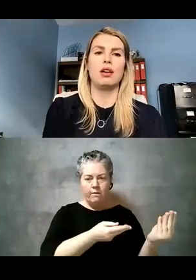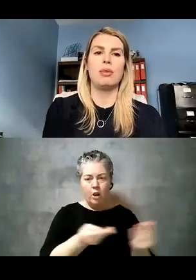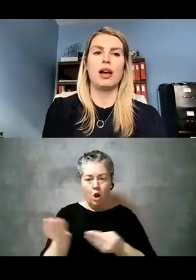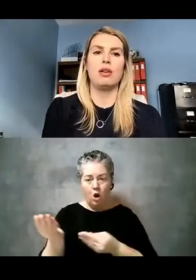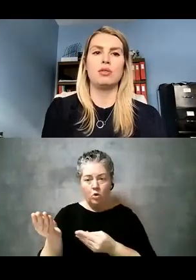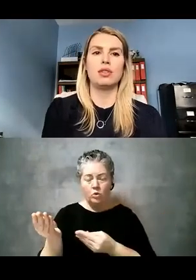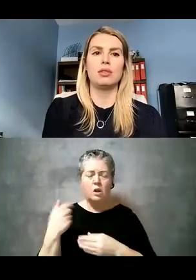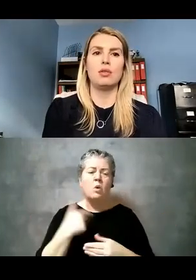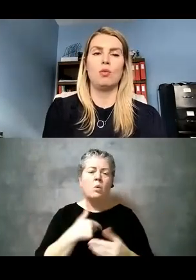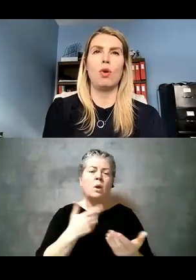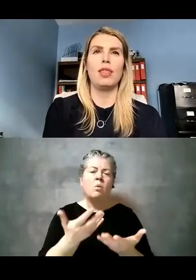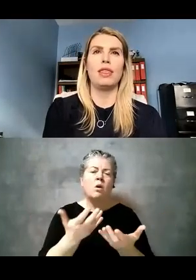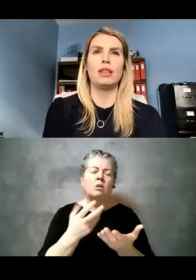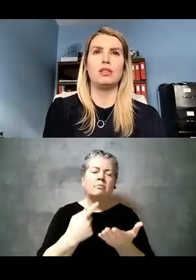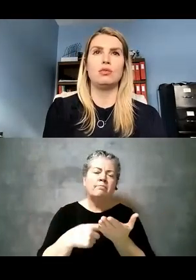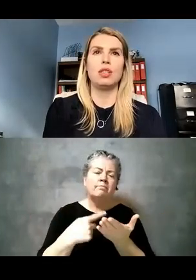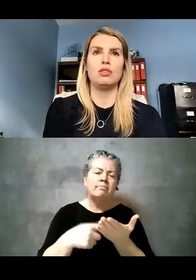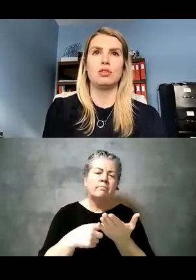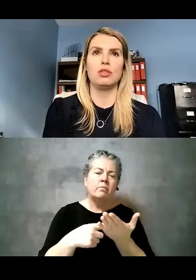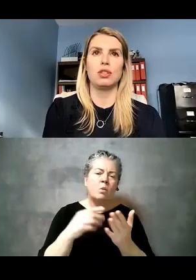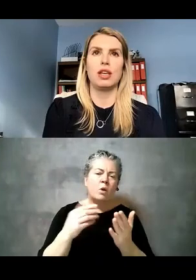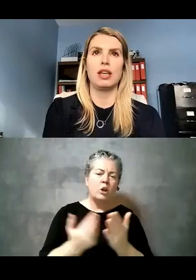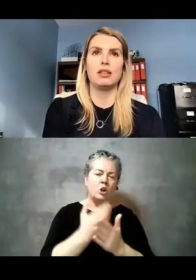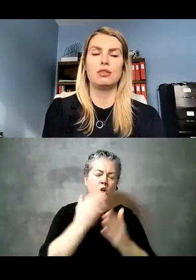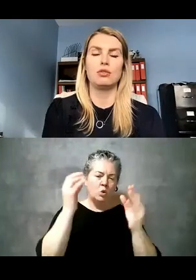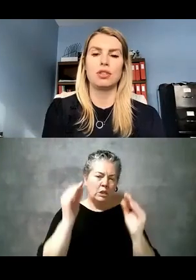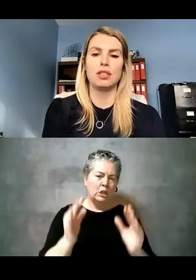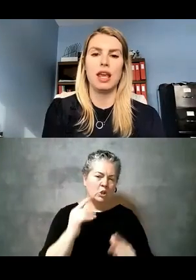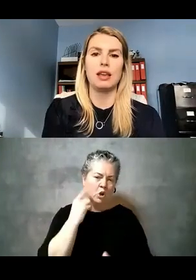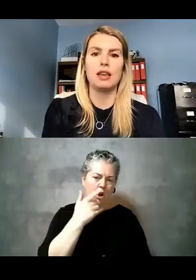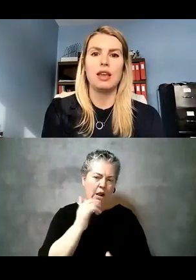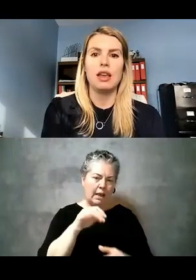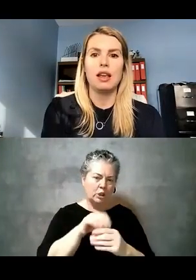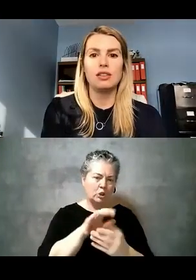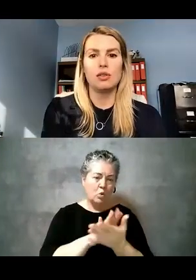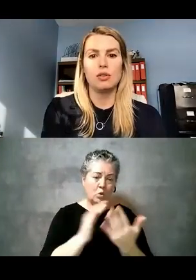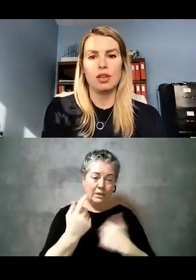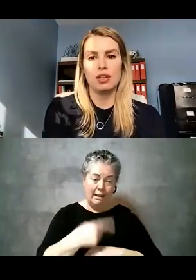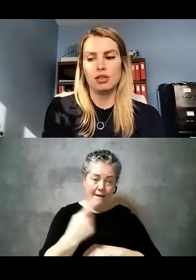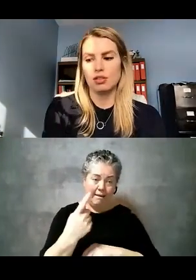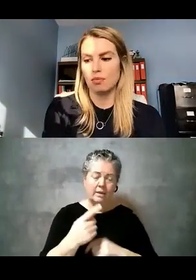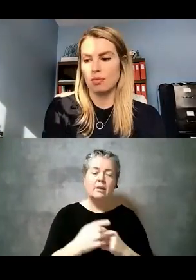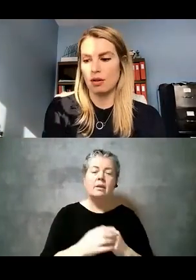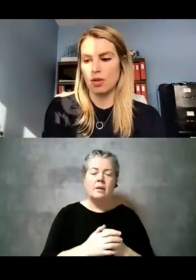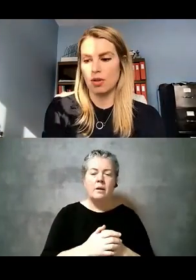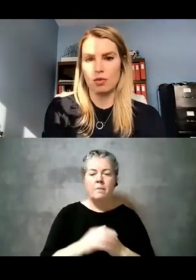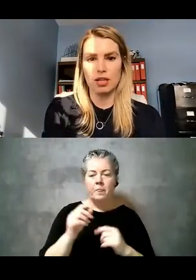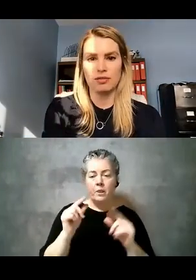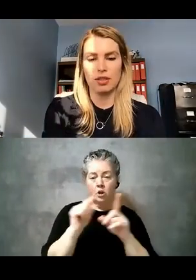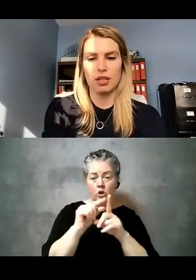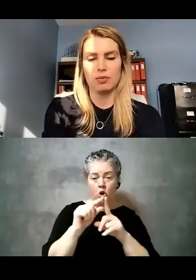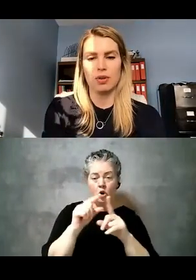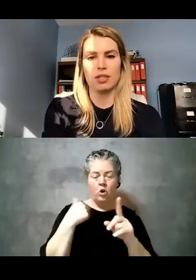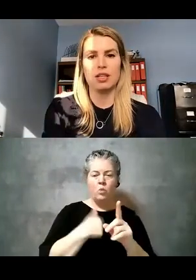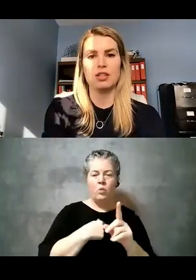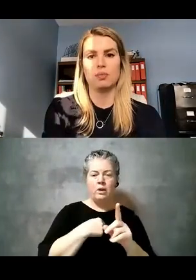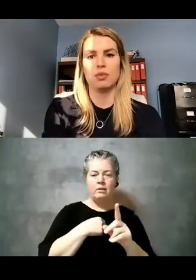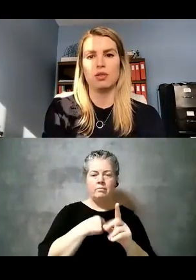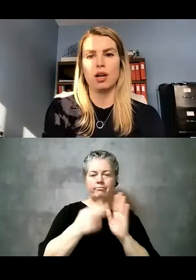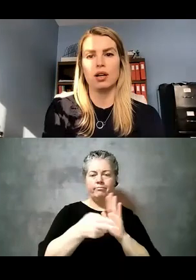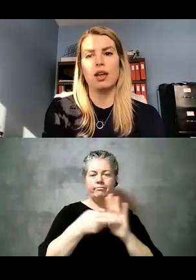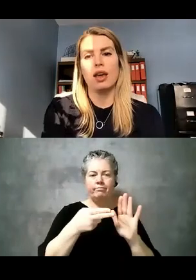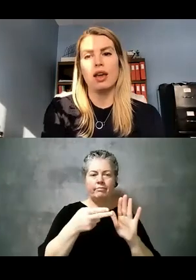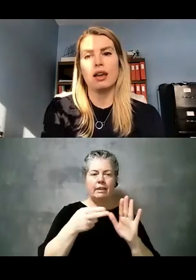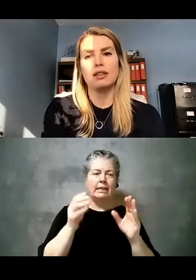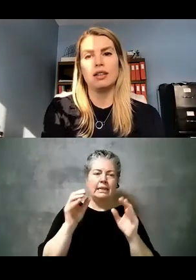talk about what this new teacher looked like in schools today. And so the term that we coined for this was